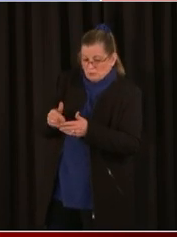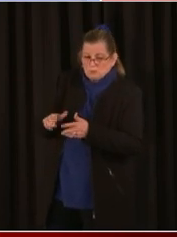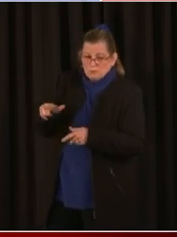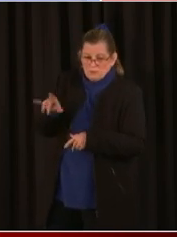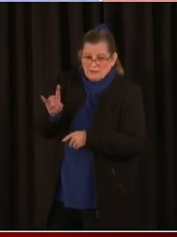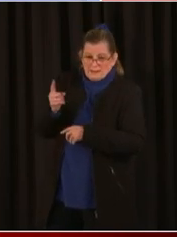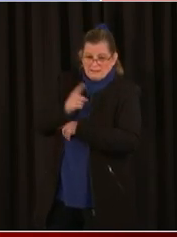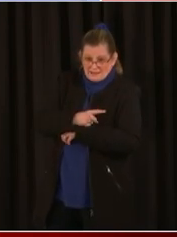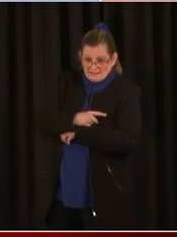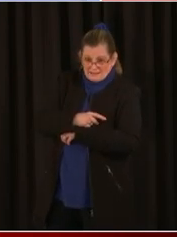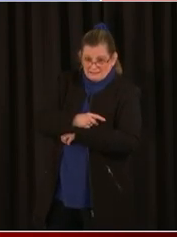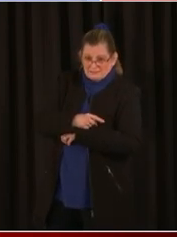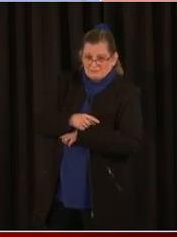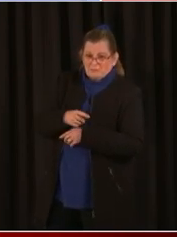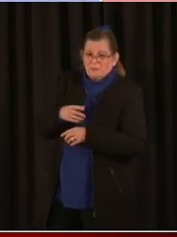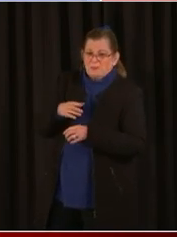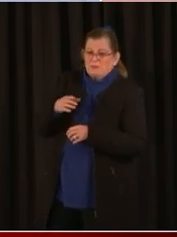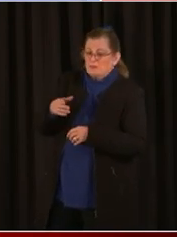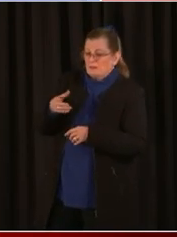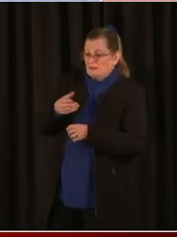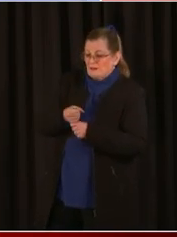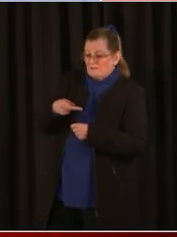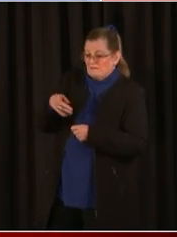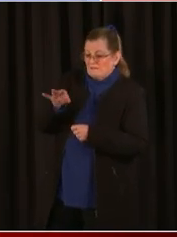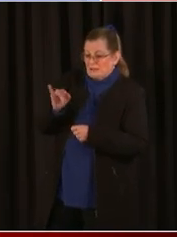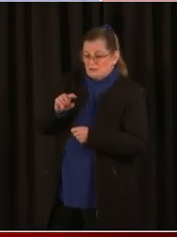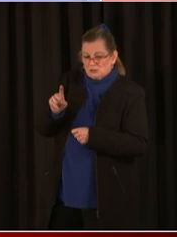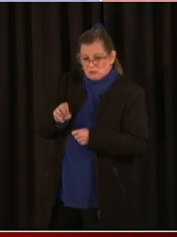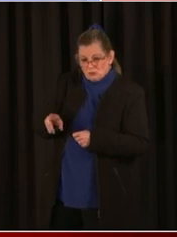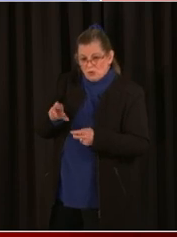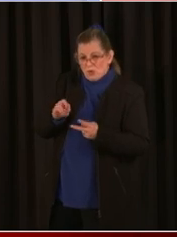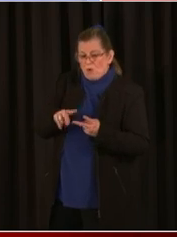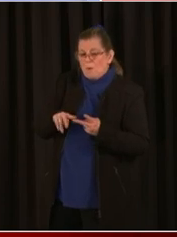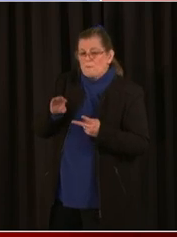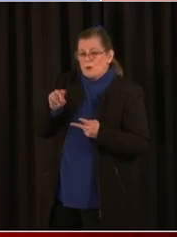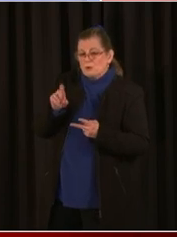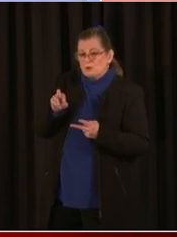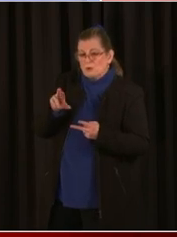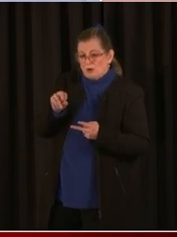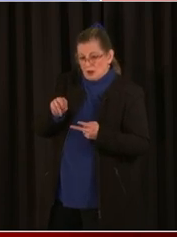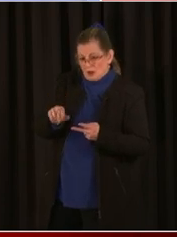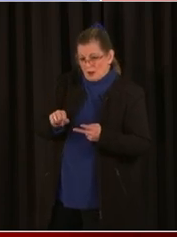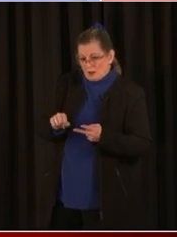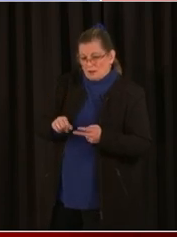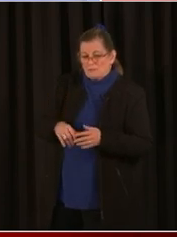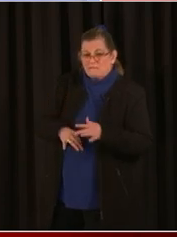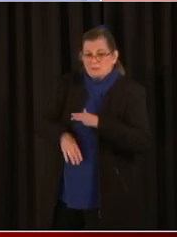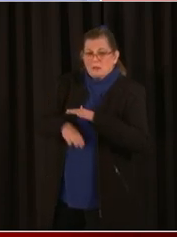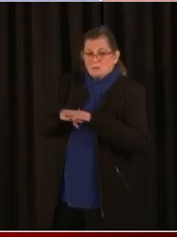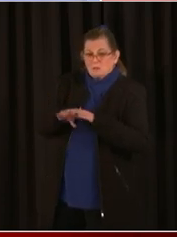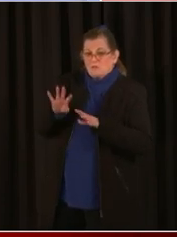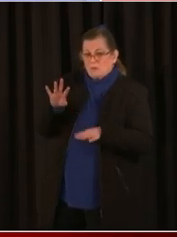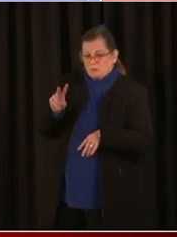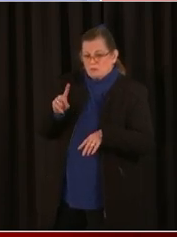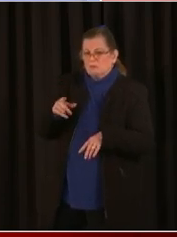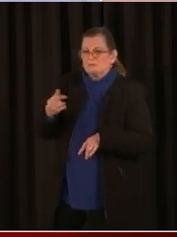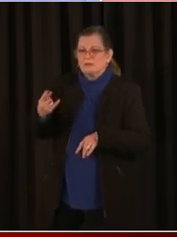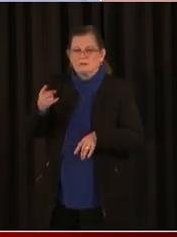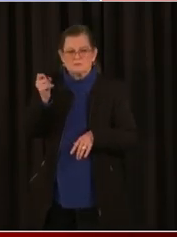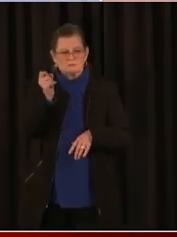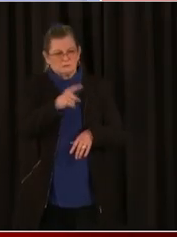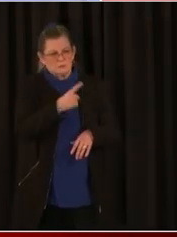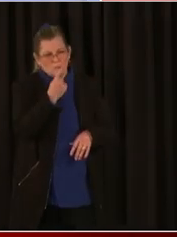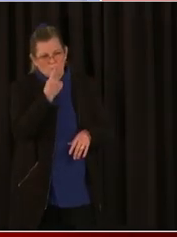depending on whether they receive Pfizer or Moderna. But it's been looked at up to 42 days. And then, one last question on